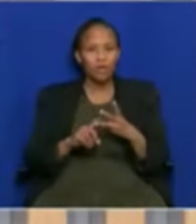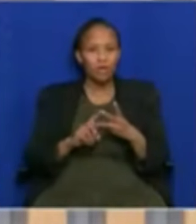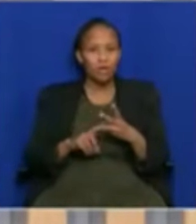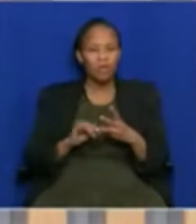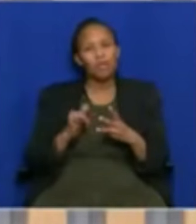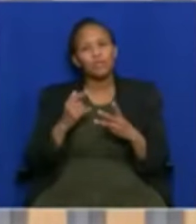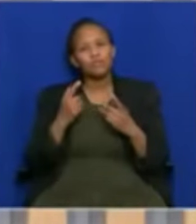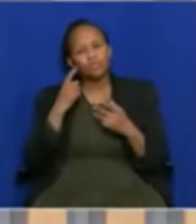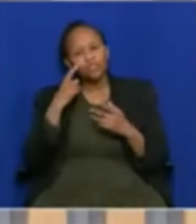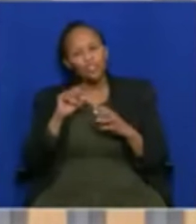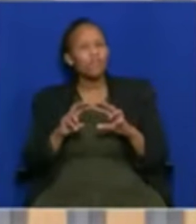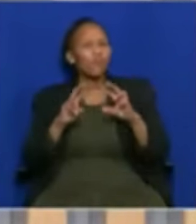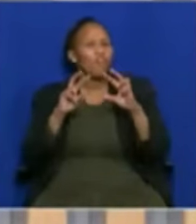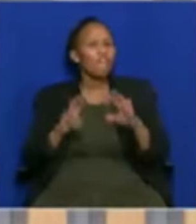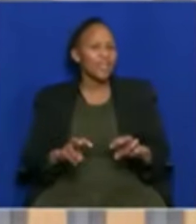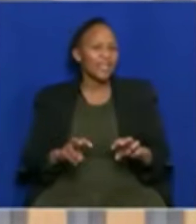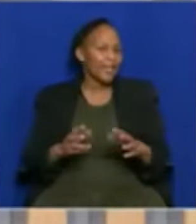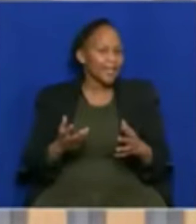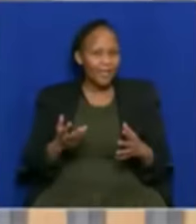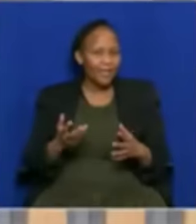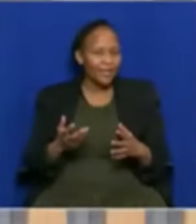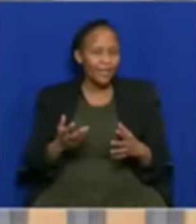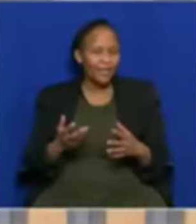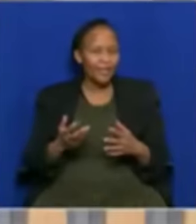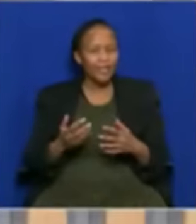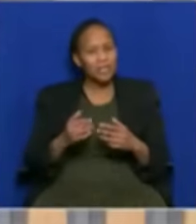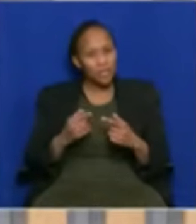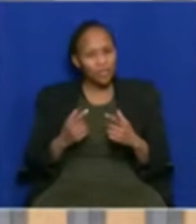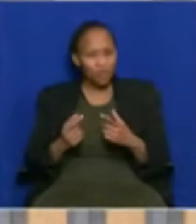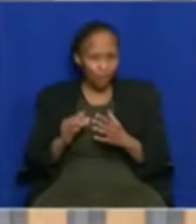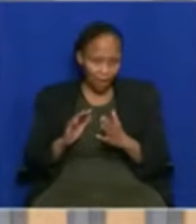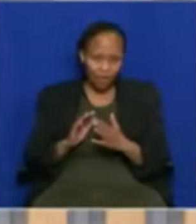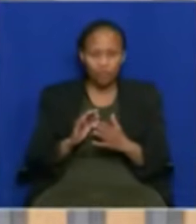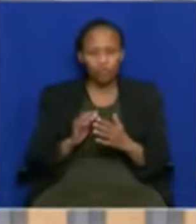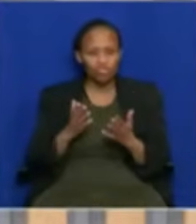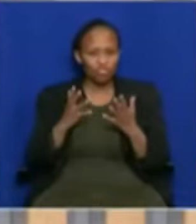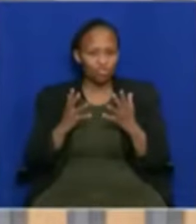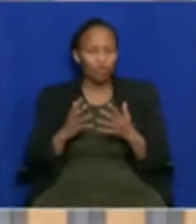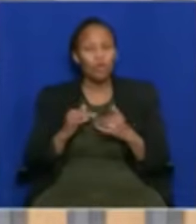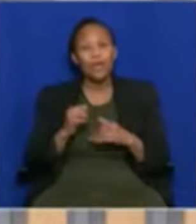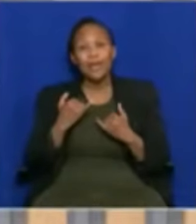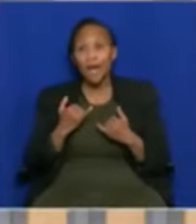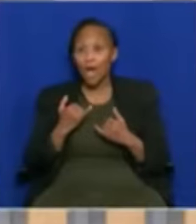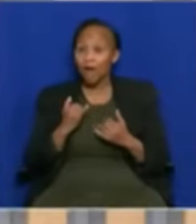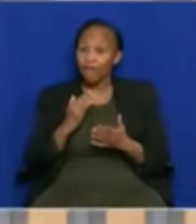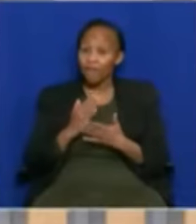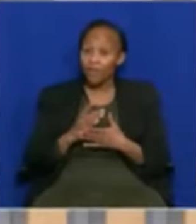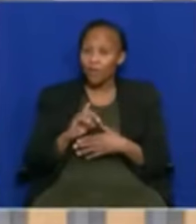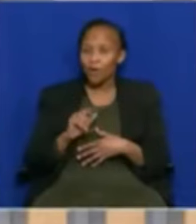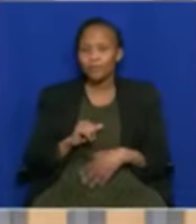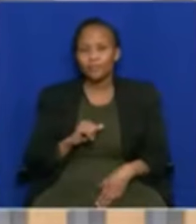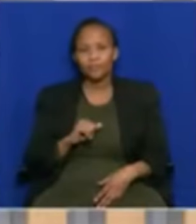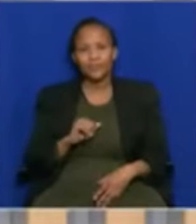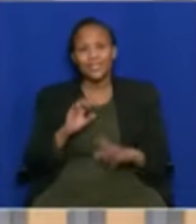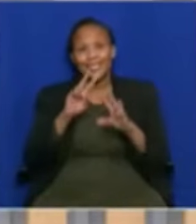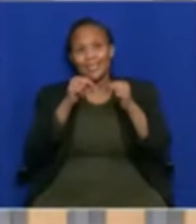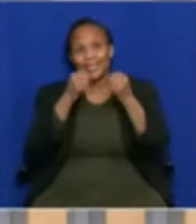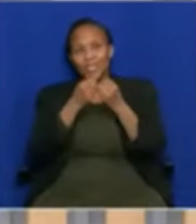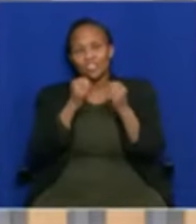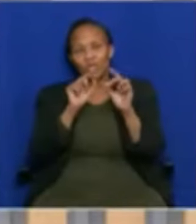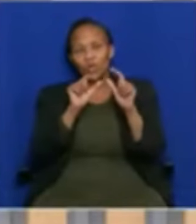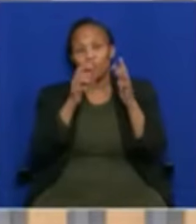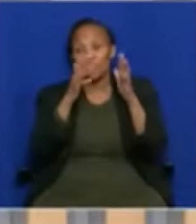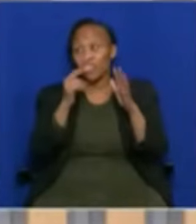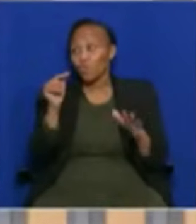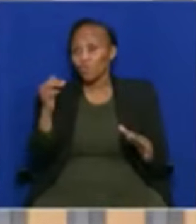that way. The fact that the very first subpoena you sent to the National Commissioner, you are